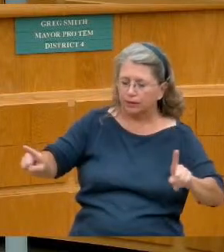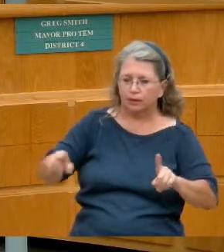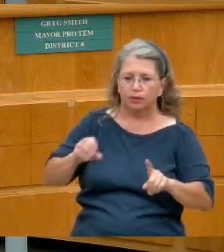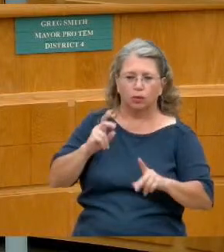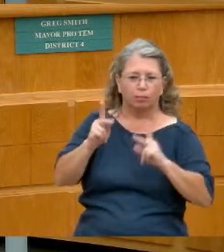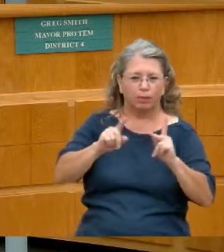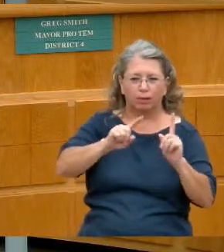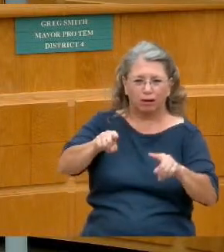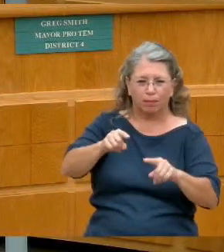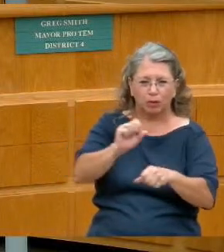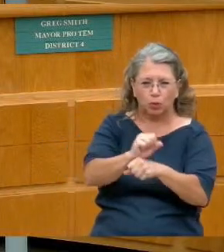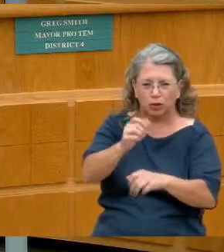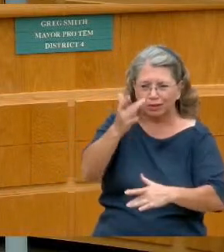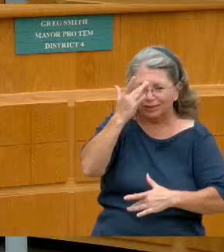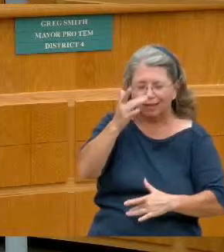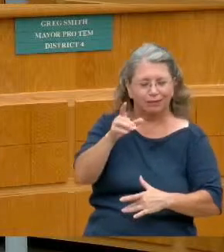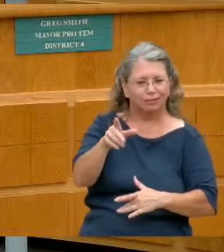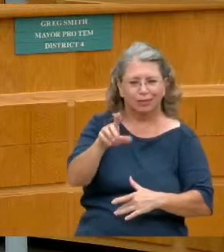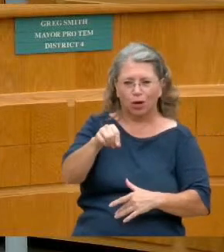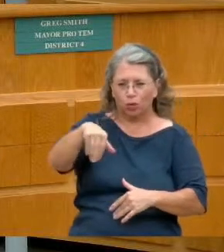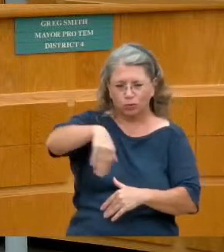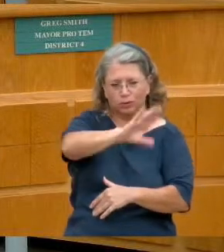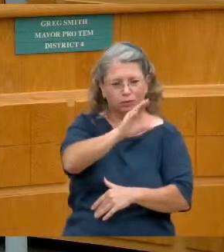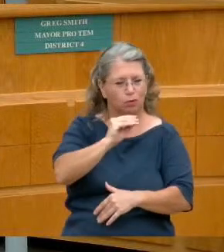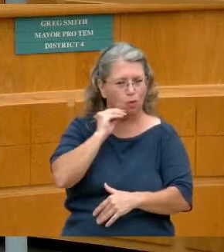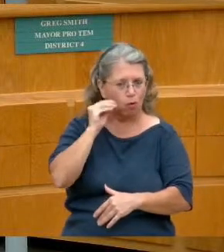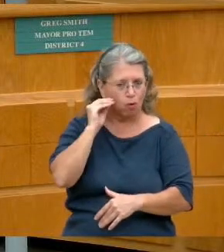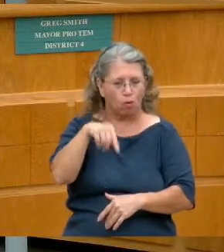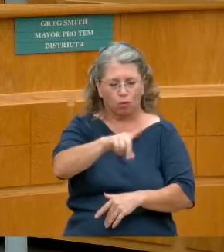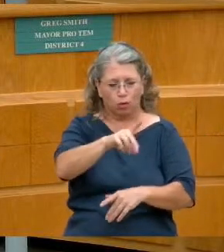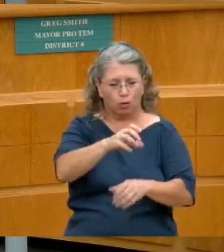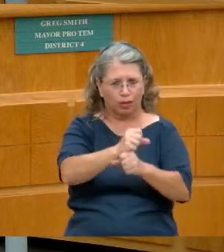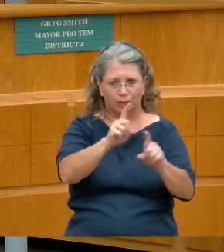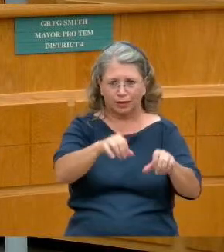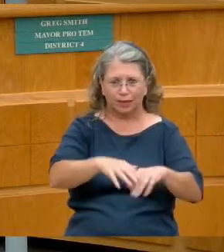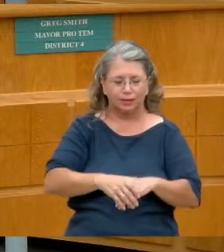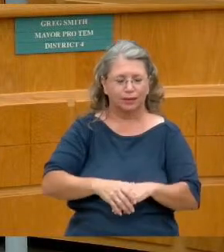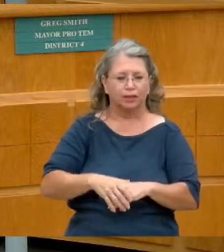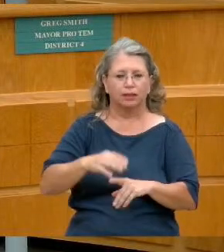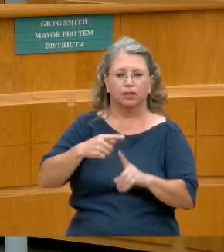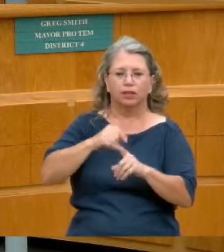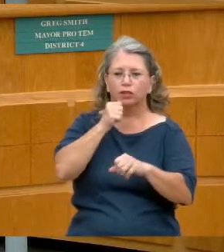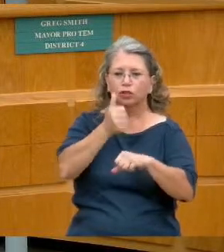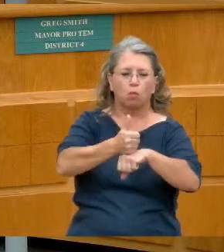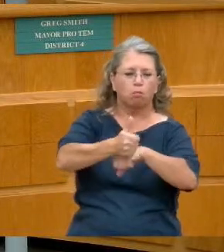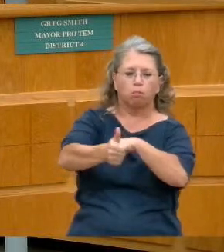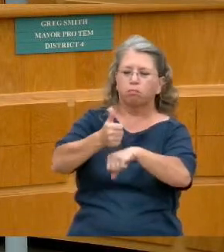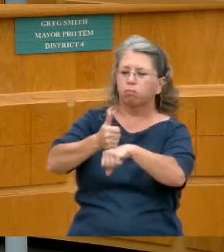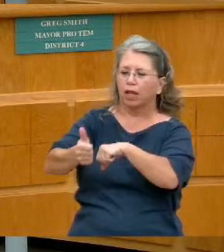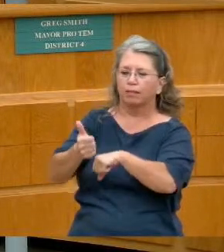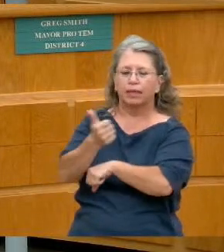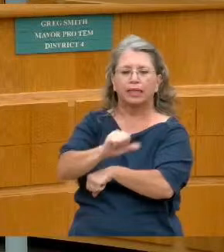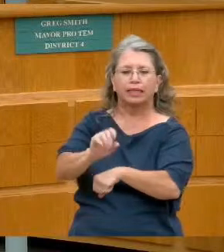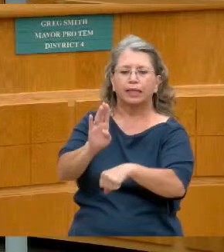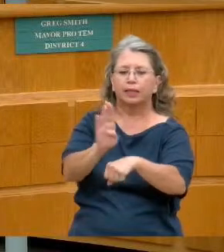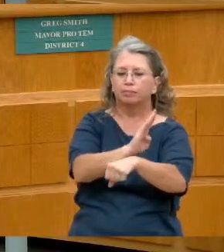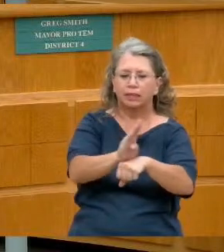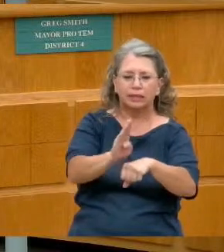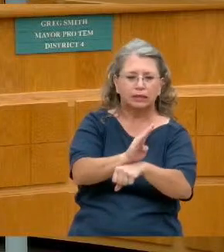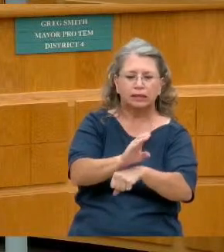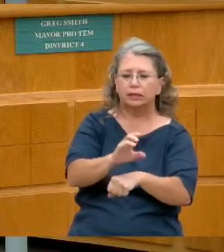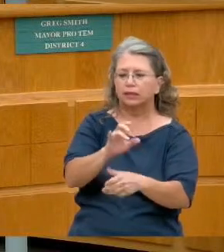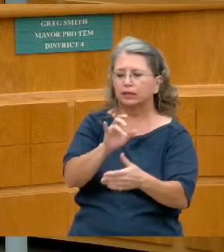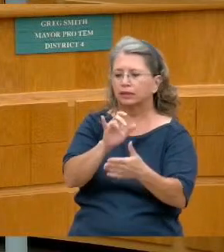tested and to self-isolate. And there shouldn't be any blame here. Any businesses or establishments that